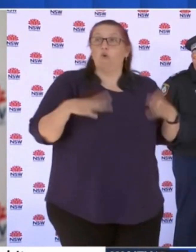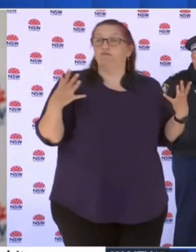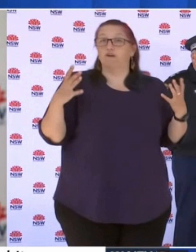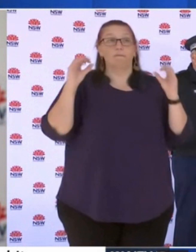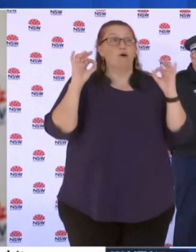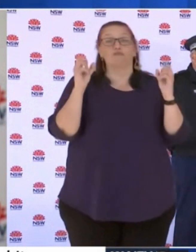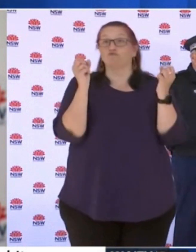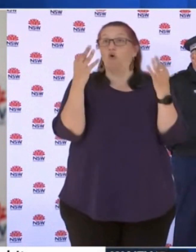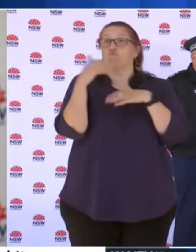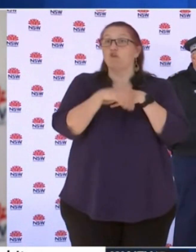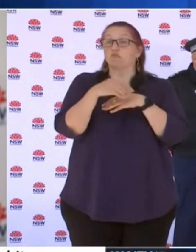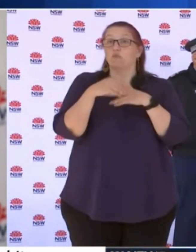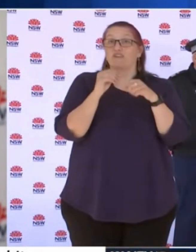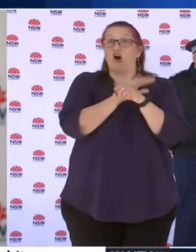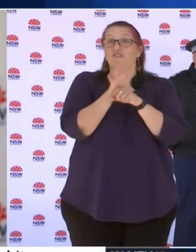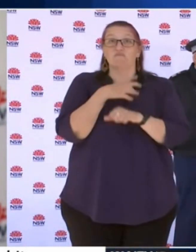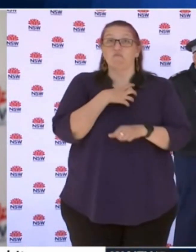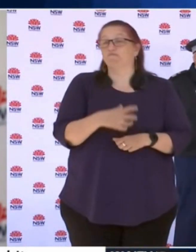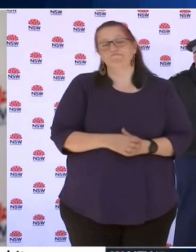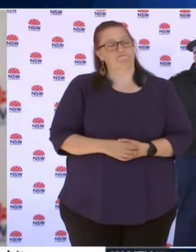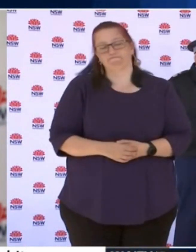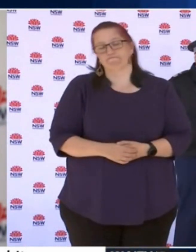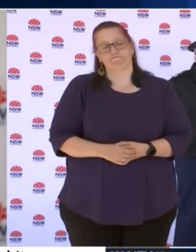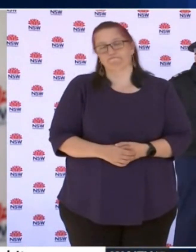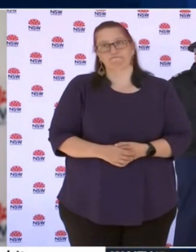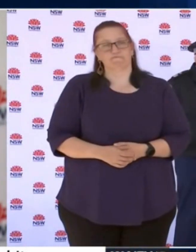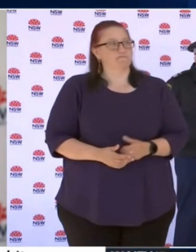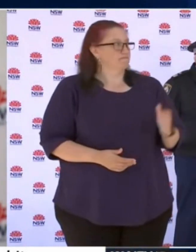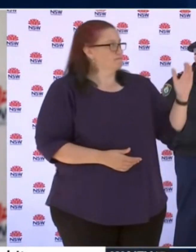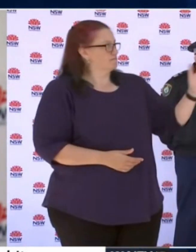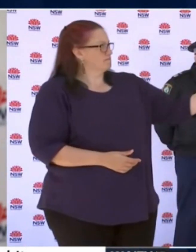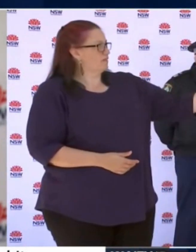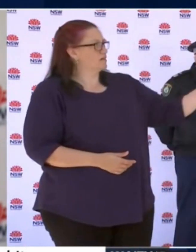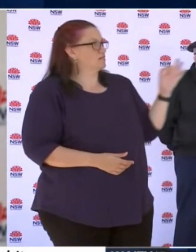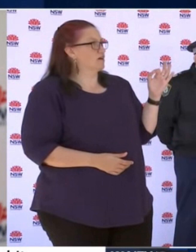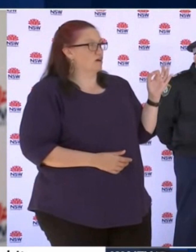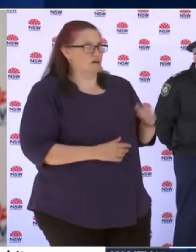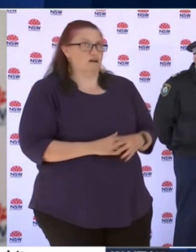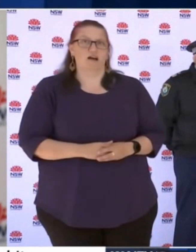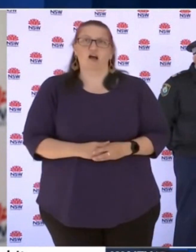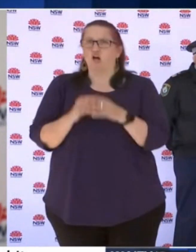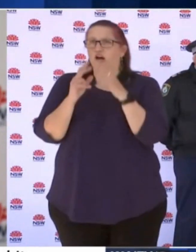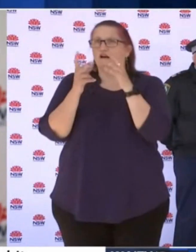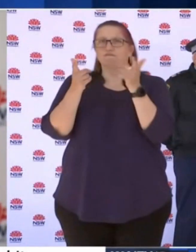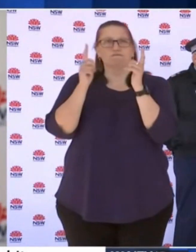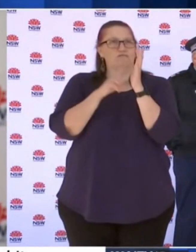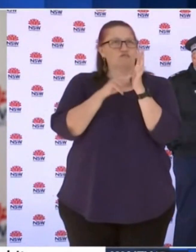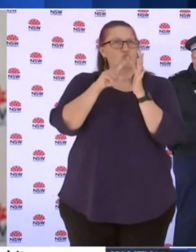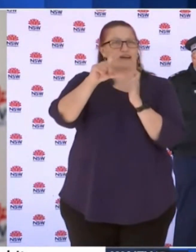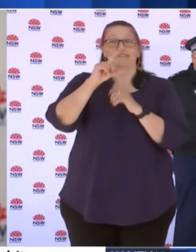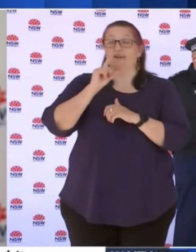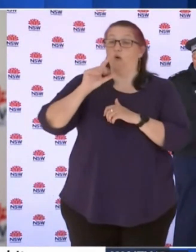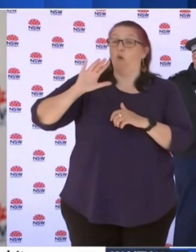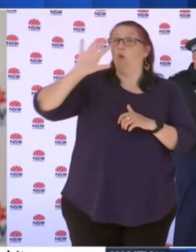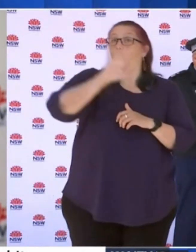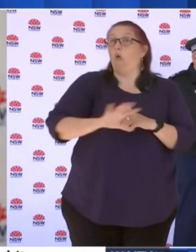part of Australia. Premier, are you disappointed that Victoria has declared all of regional New South Wales an orange zone? Look, I'm not surprised. You can't